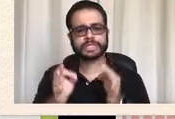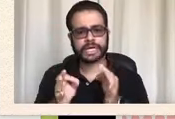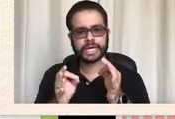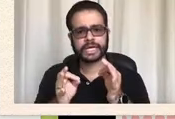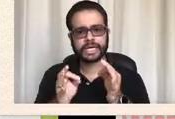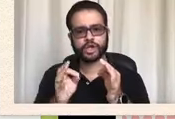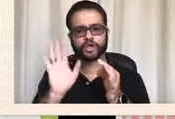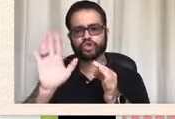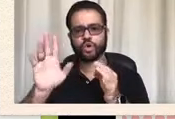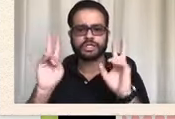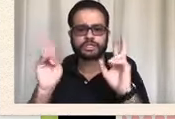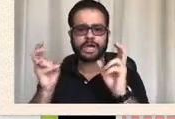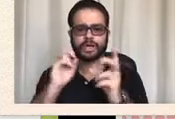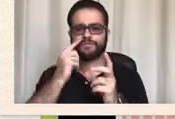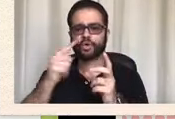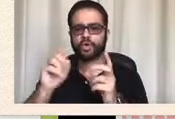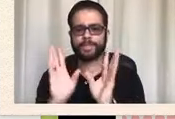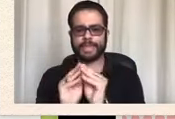in meetings.